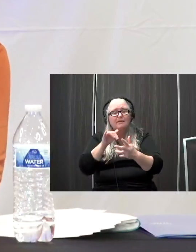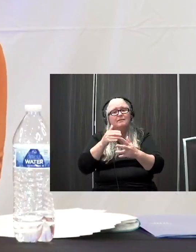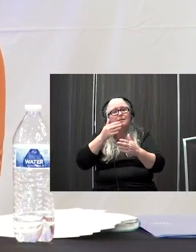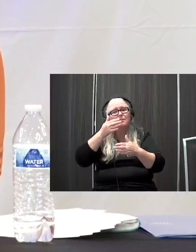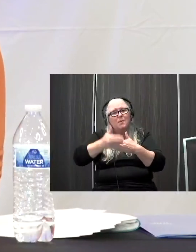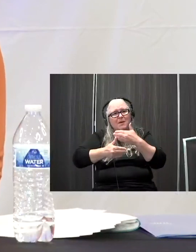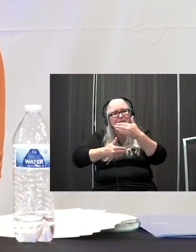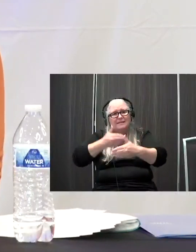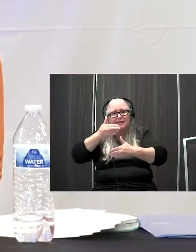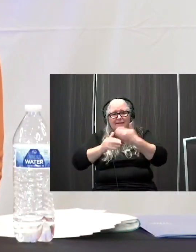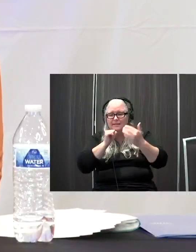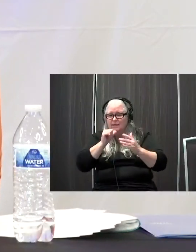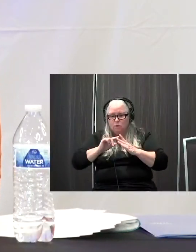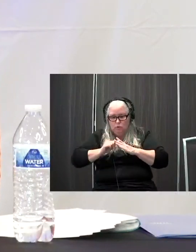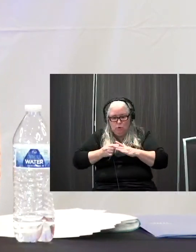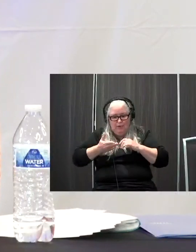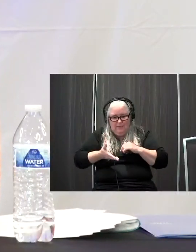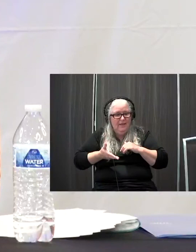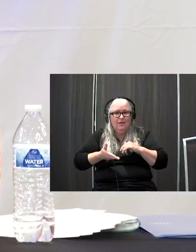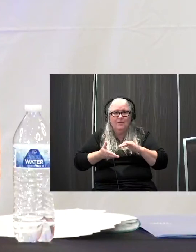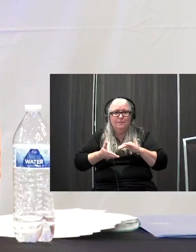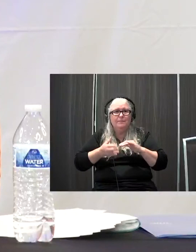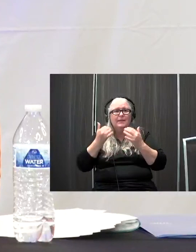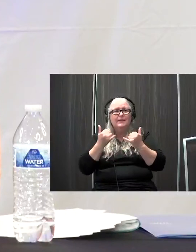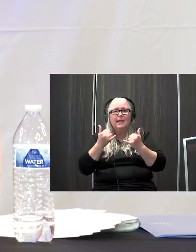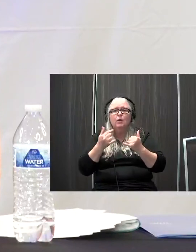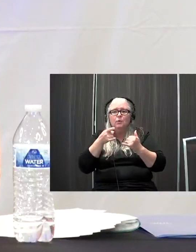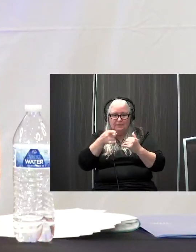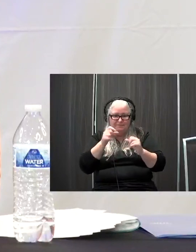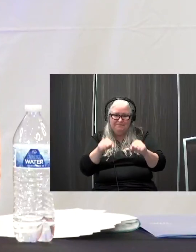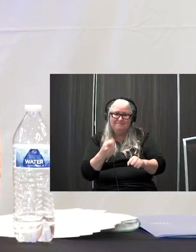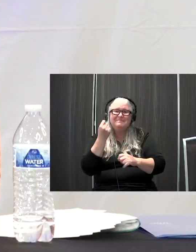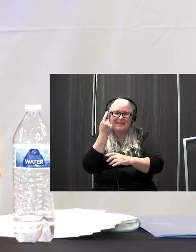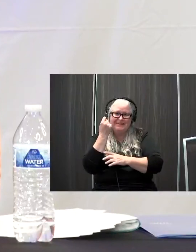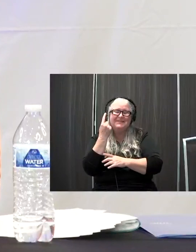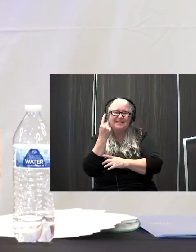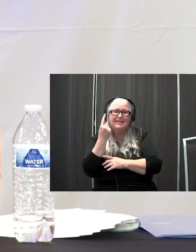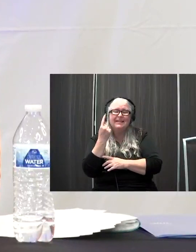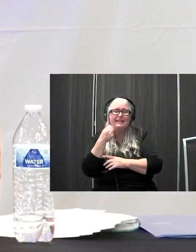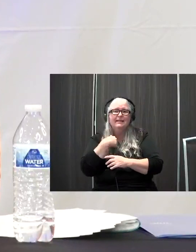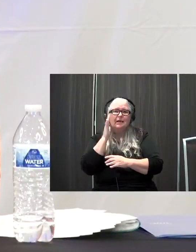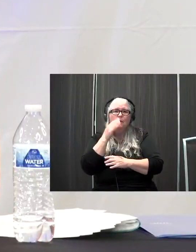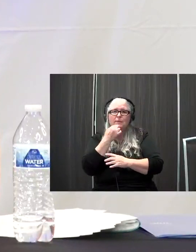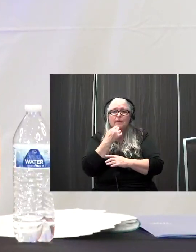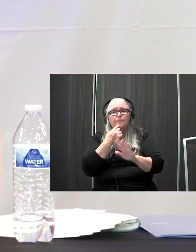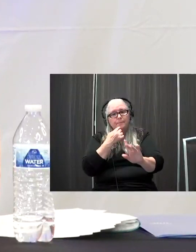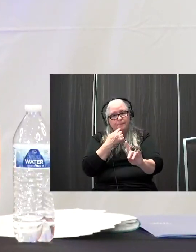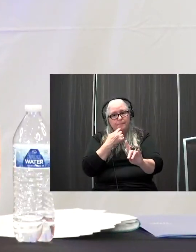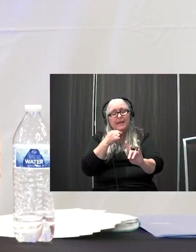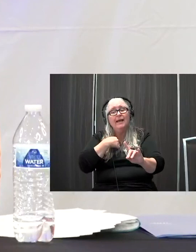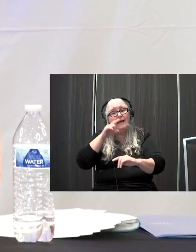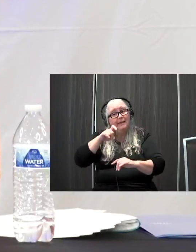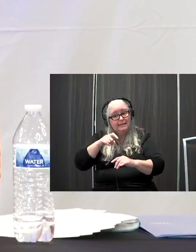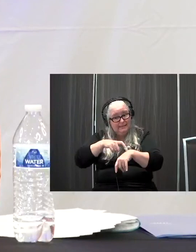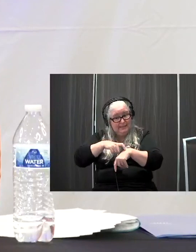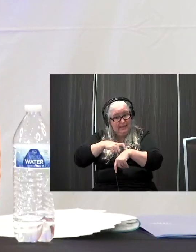just doesn't start there. And I'll tell him sometimes now he can understand that. I'll say, I need time to figure it out. And